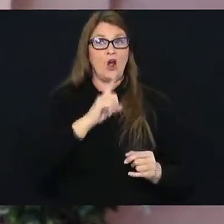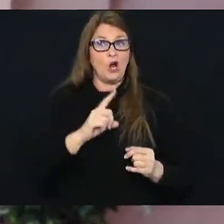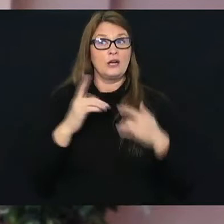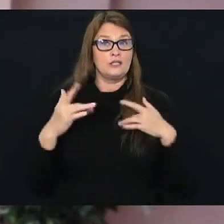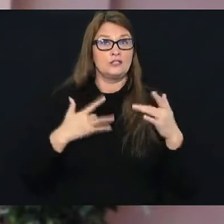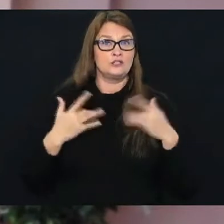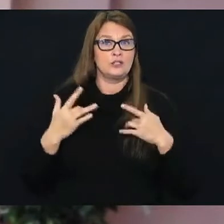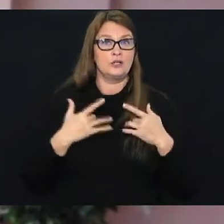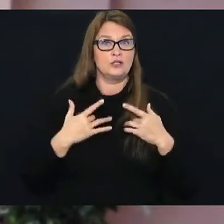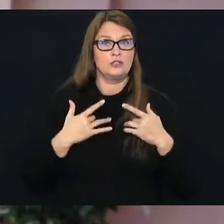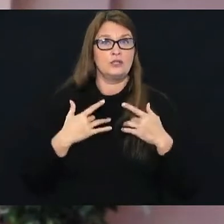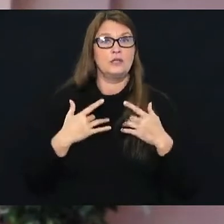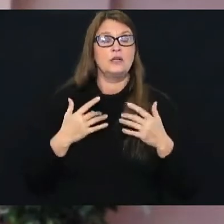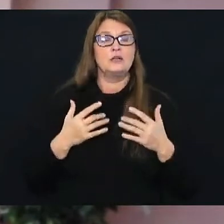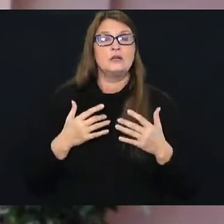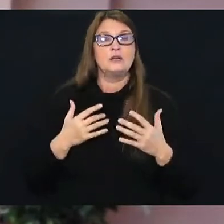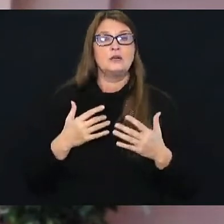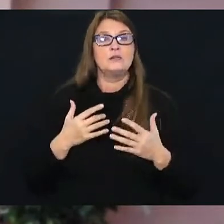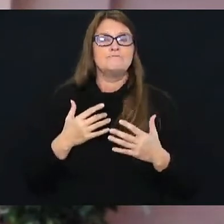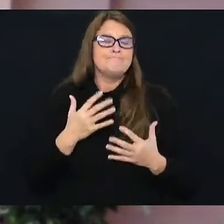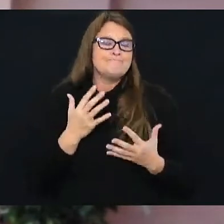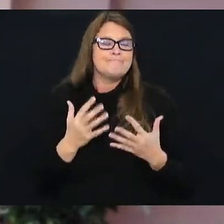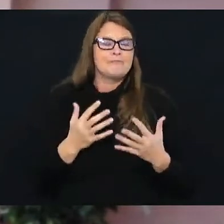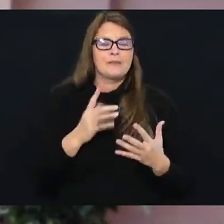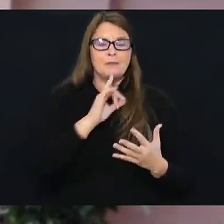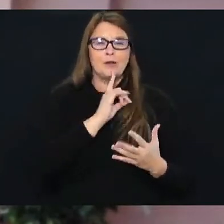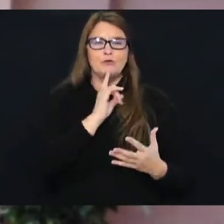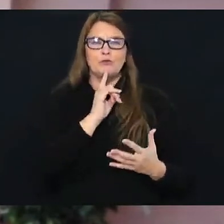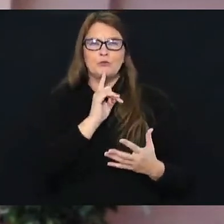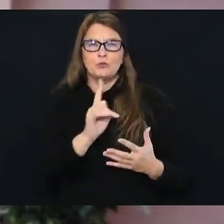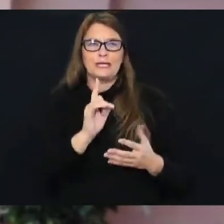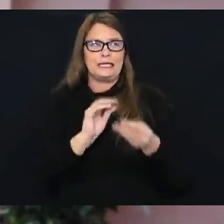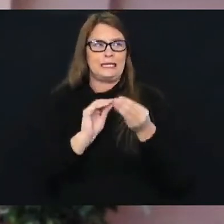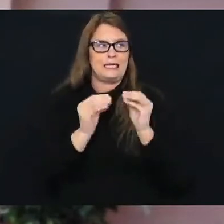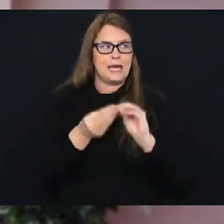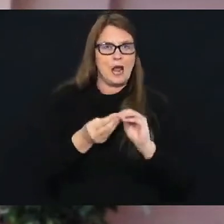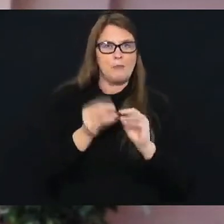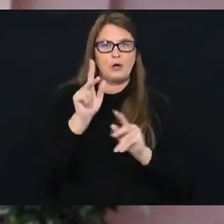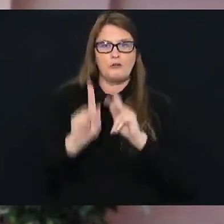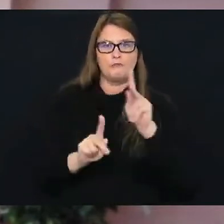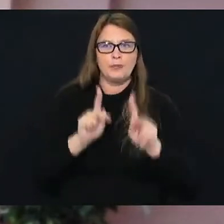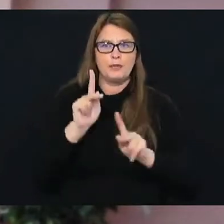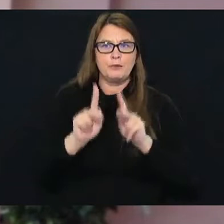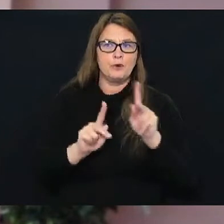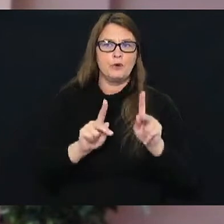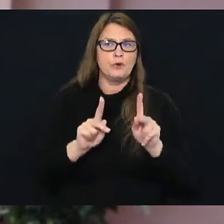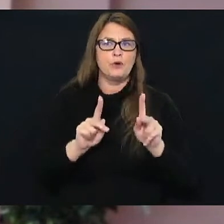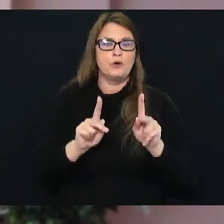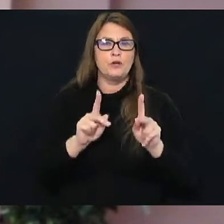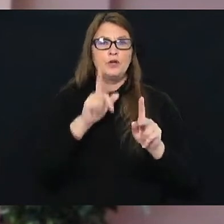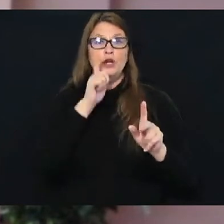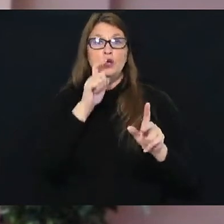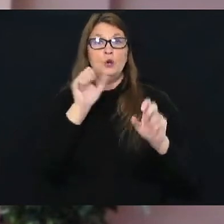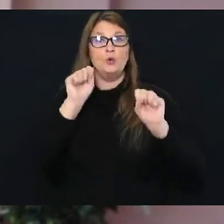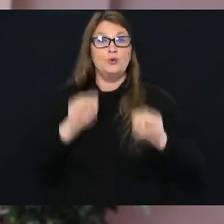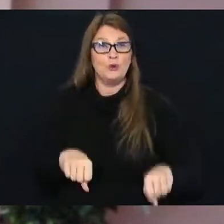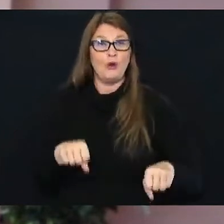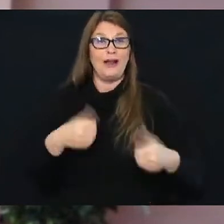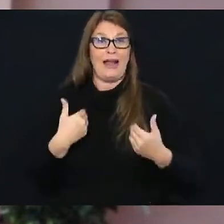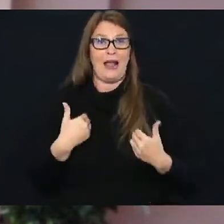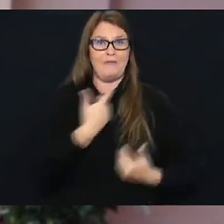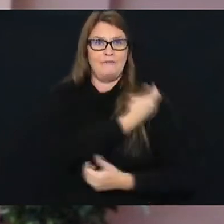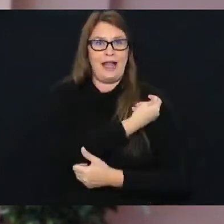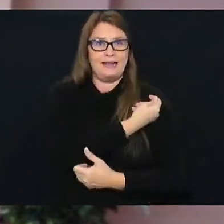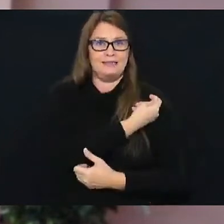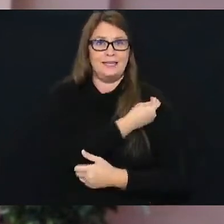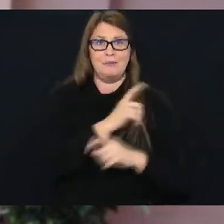worried about the still really significant numbers of West Virginians who are eligible for vaccination who